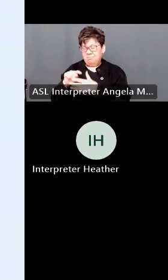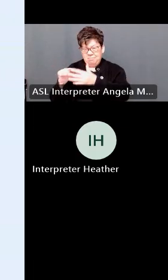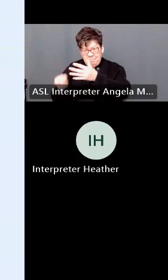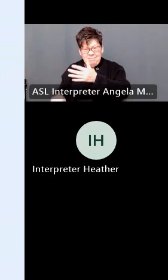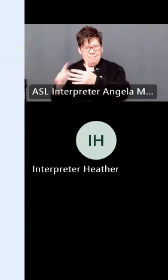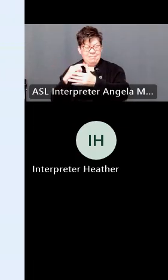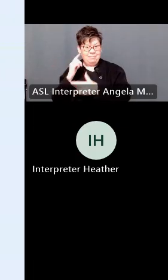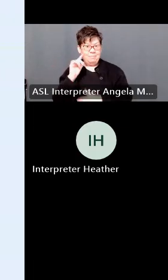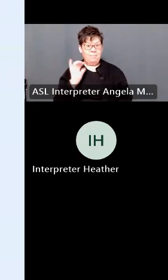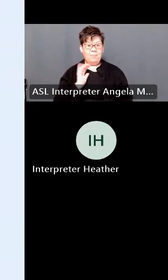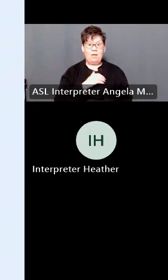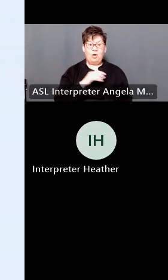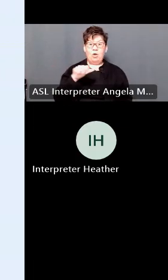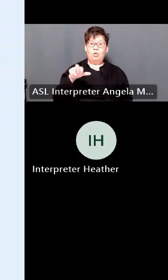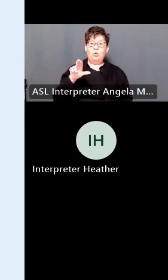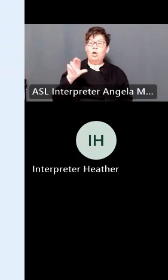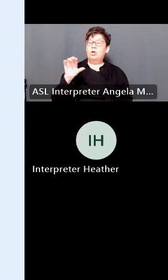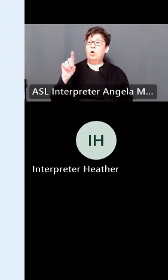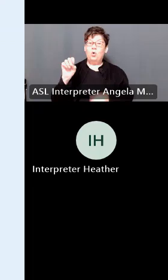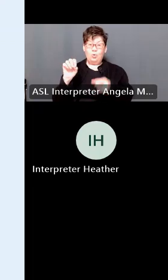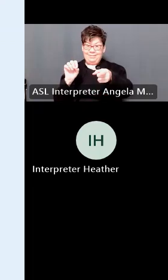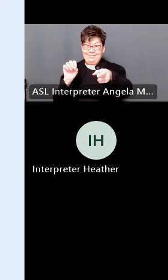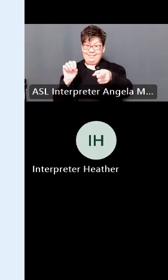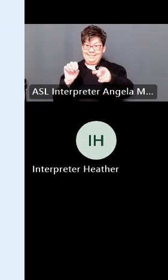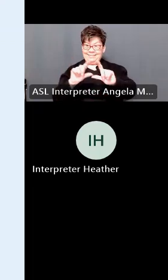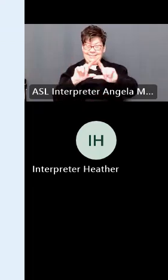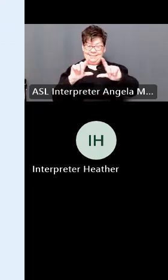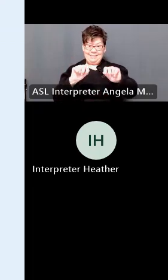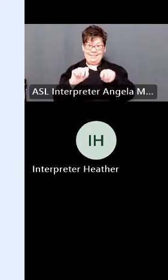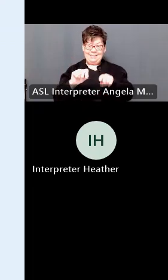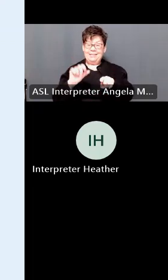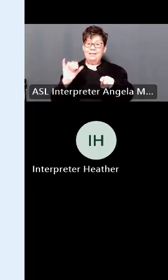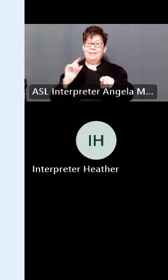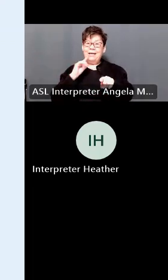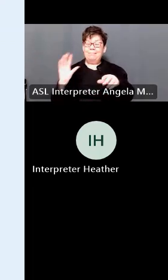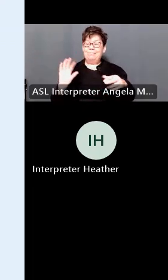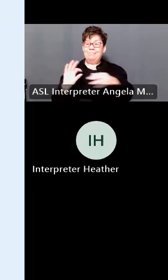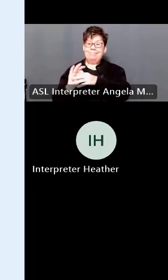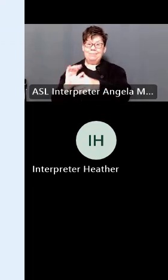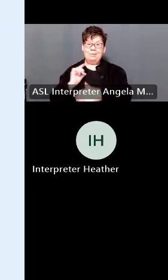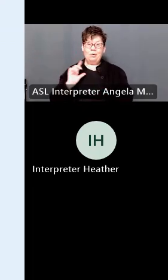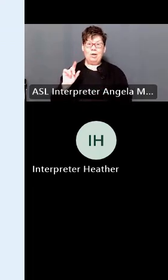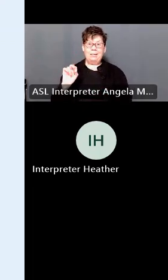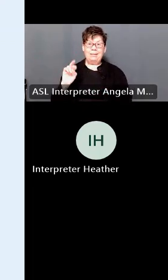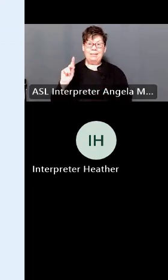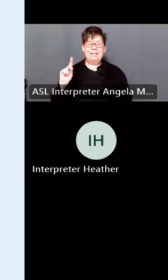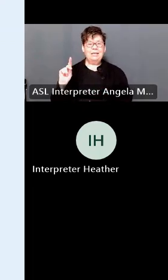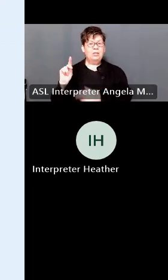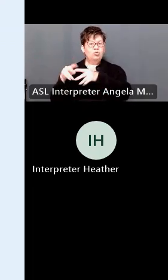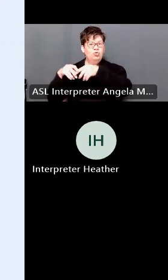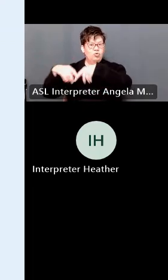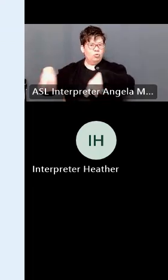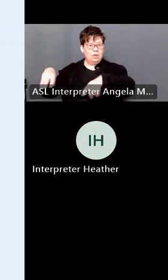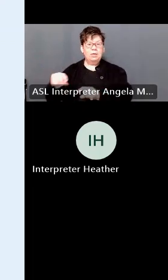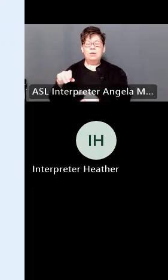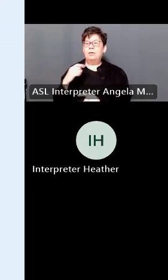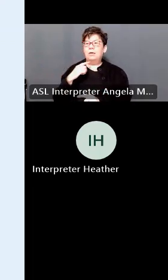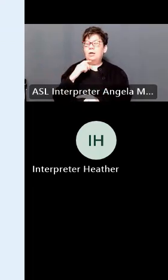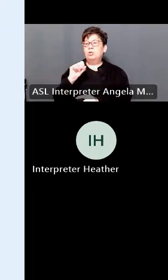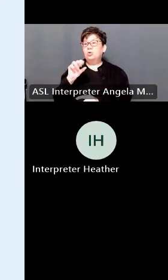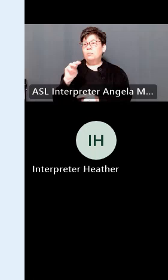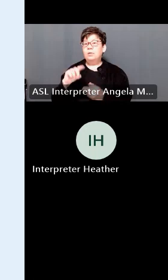And then this is our QR code. Please feel free. This goes to our link tree, so it will take you to our social media, our